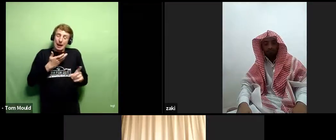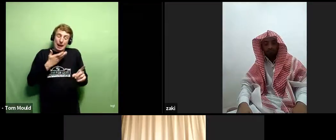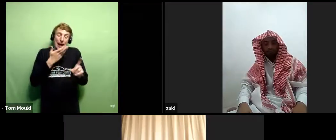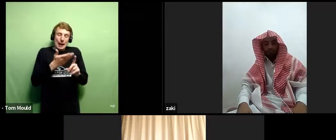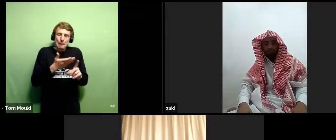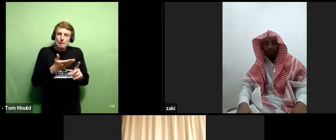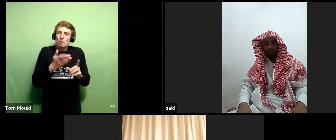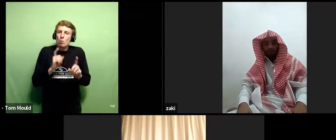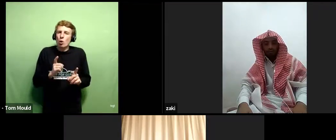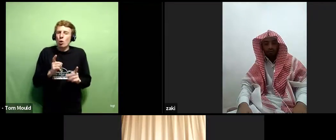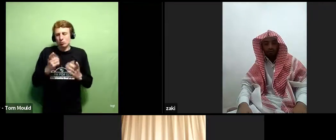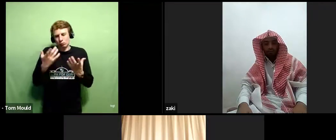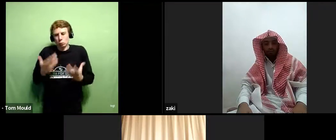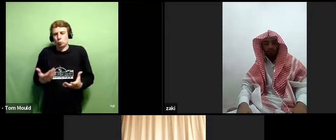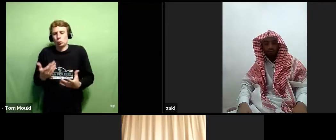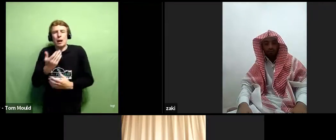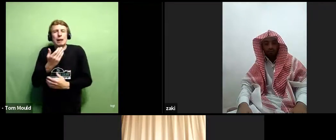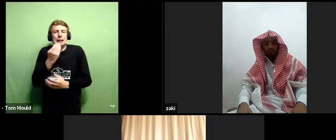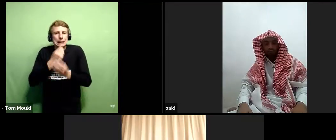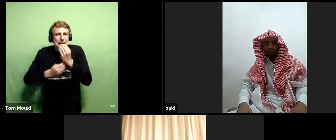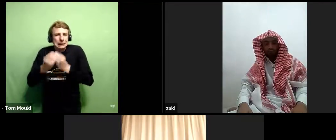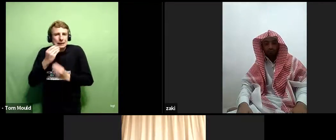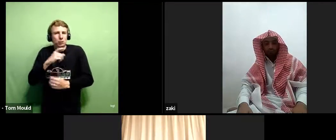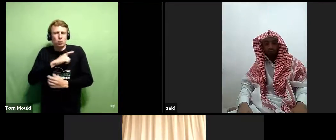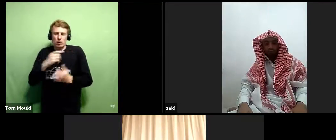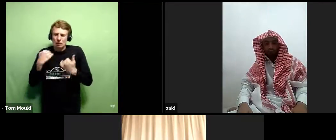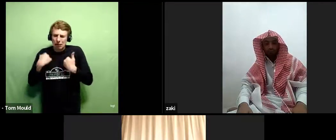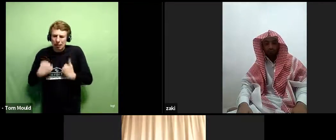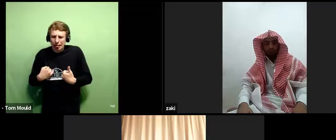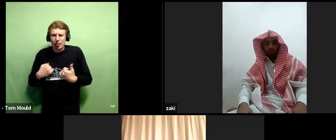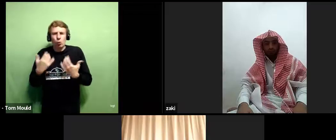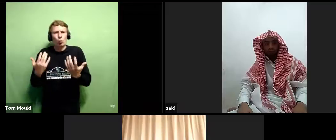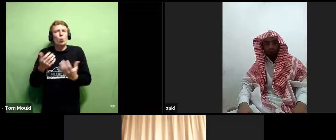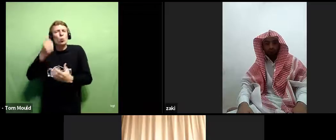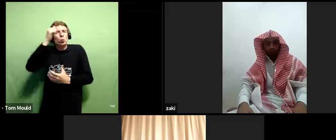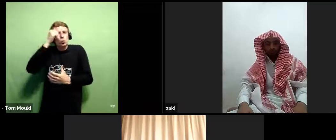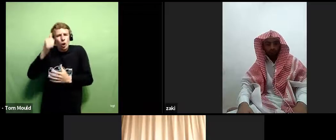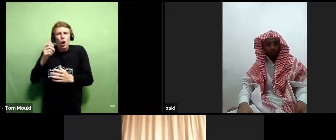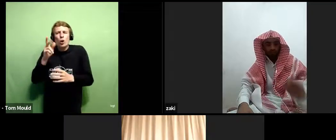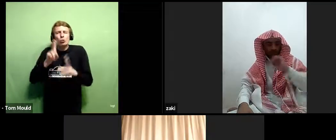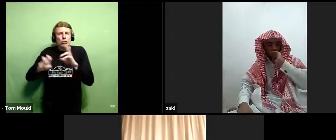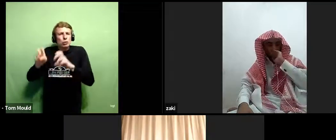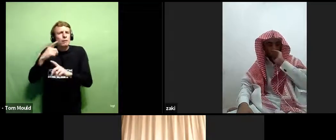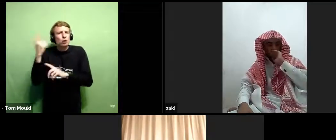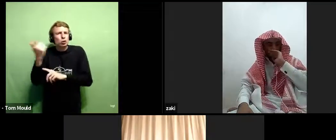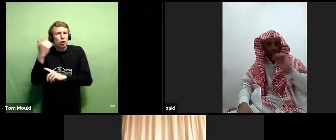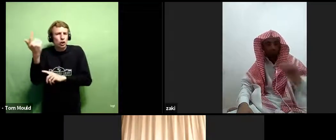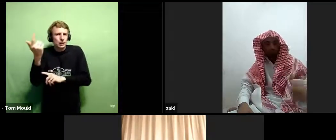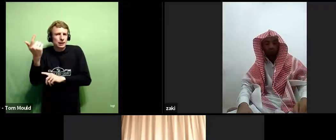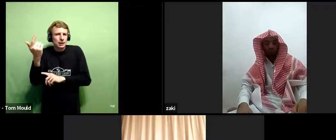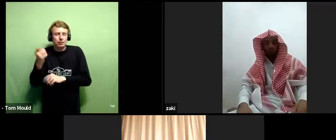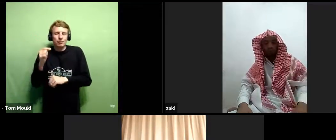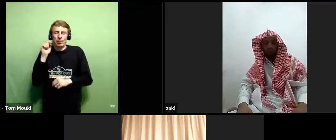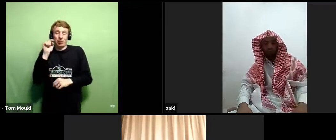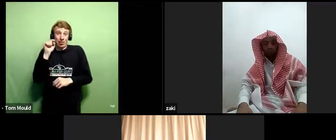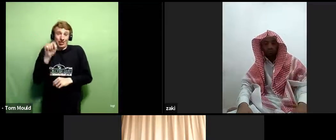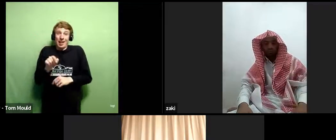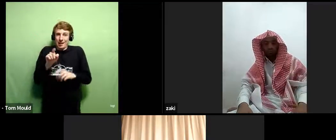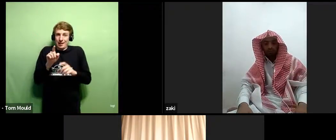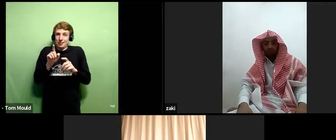illness or going on a journey. This is considered a breakage in this